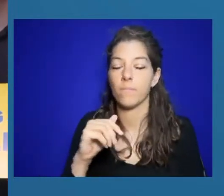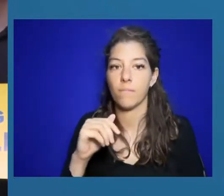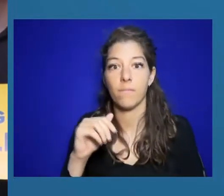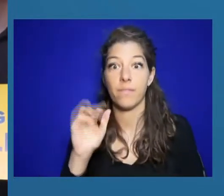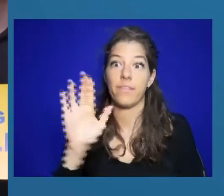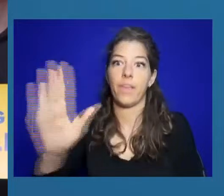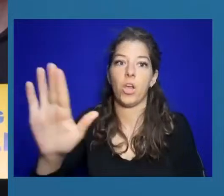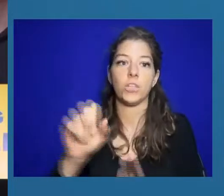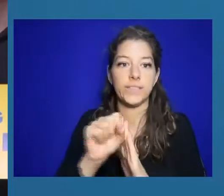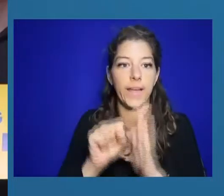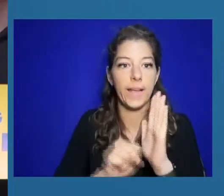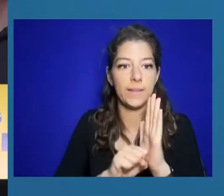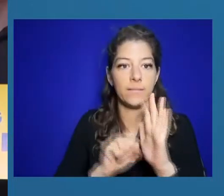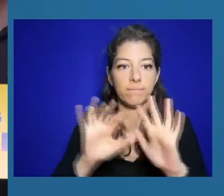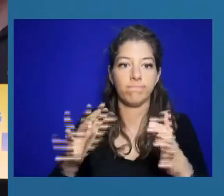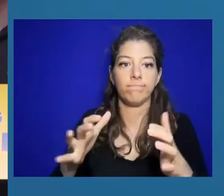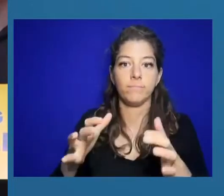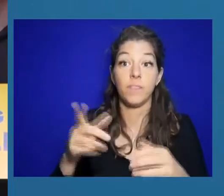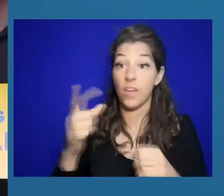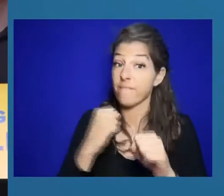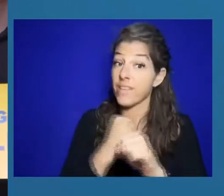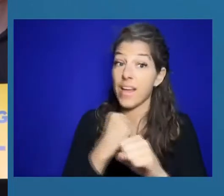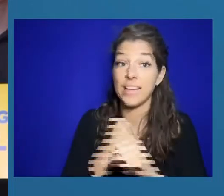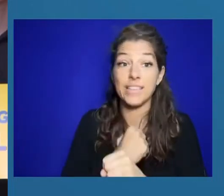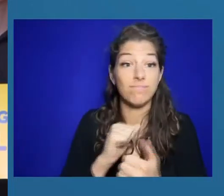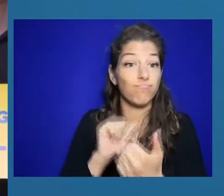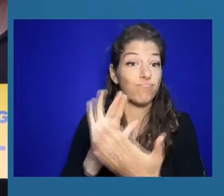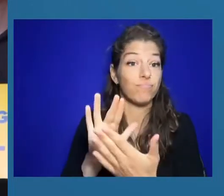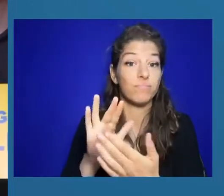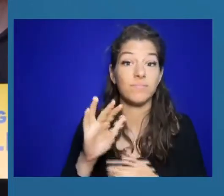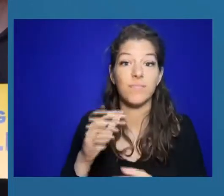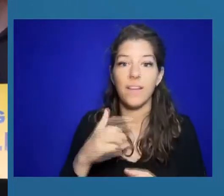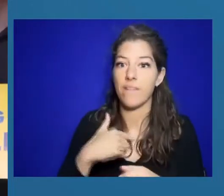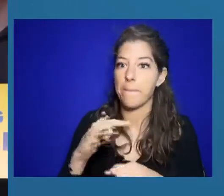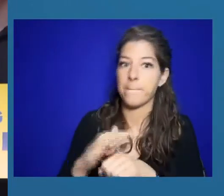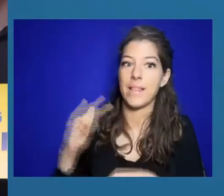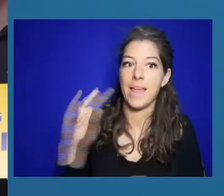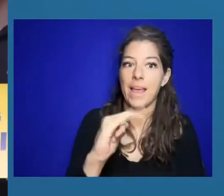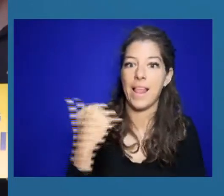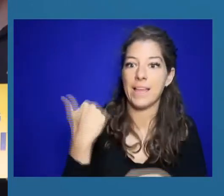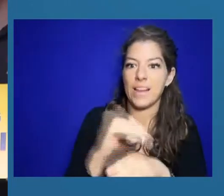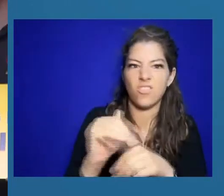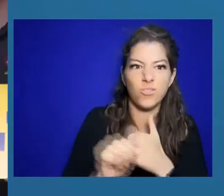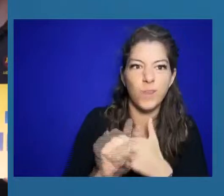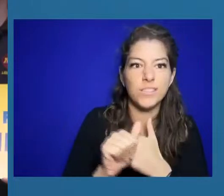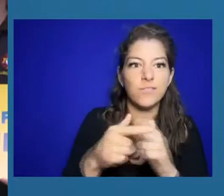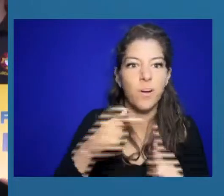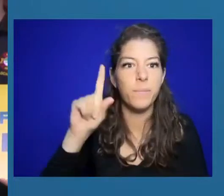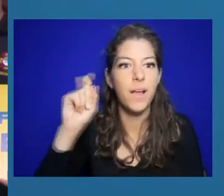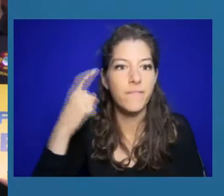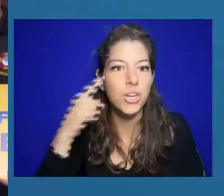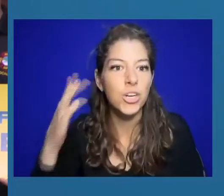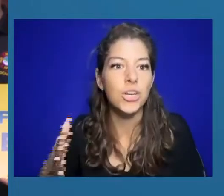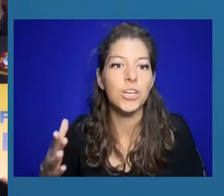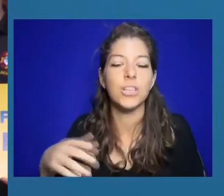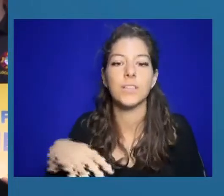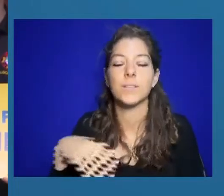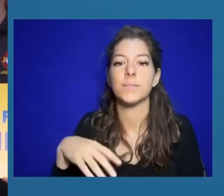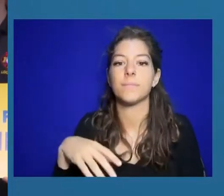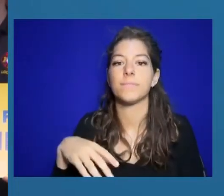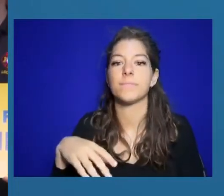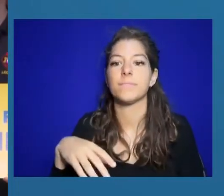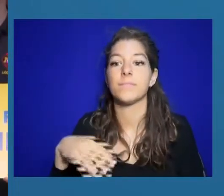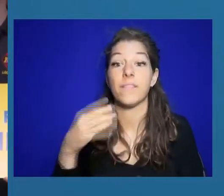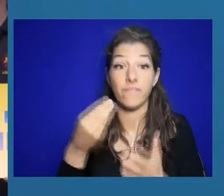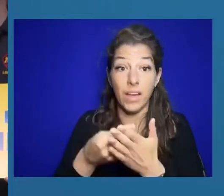legislature. So they're fighting. They got on a plane last night under threats from their governor, substantial